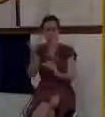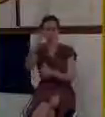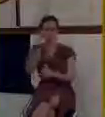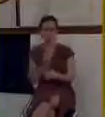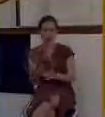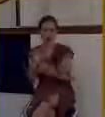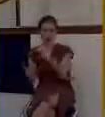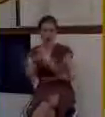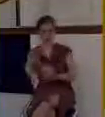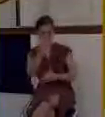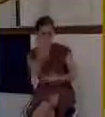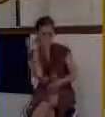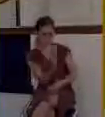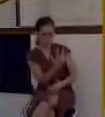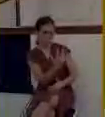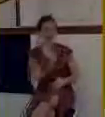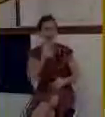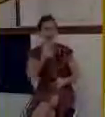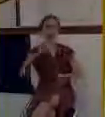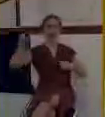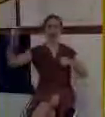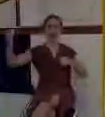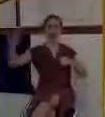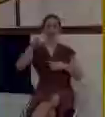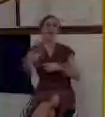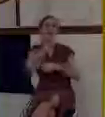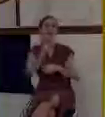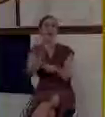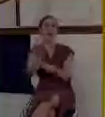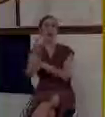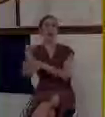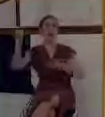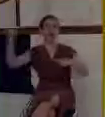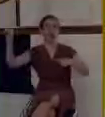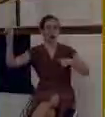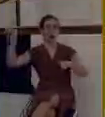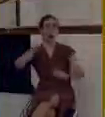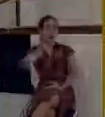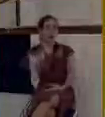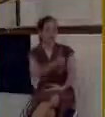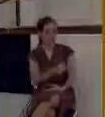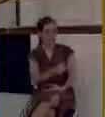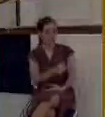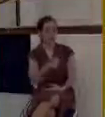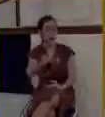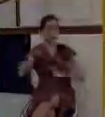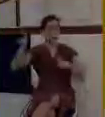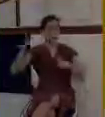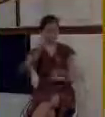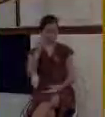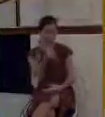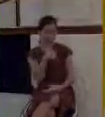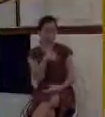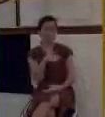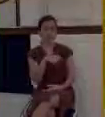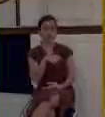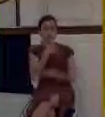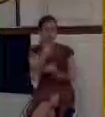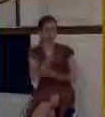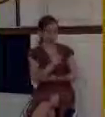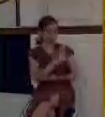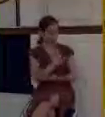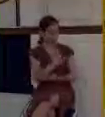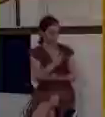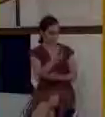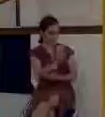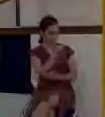saying, I am the God of Abraham and the God of Isaac and the God of Jacob. He is not the God of the dead, but